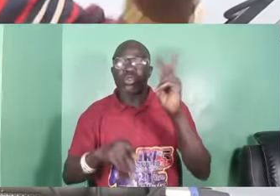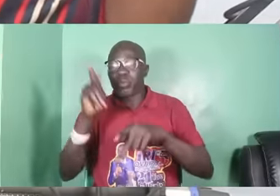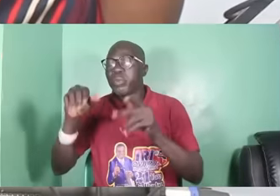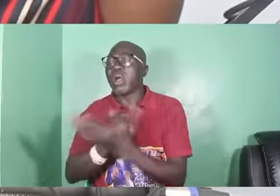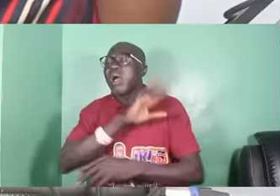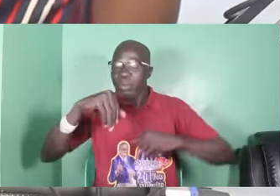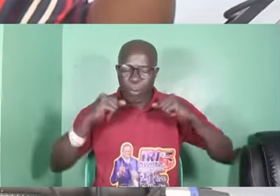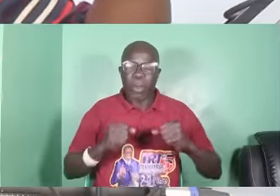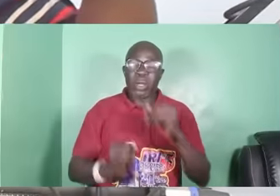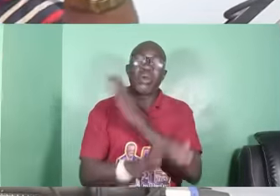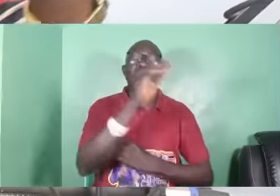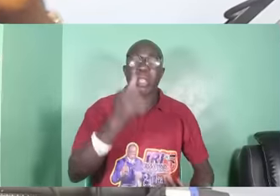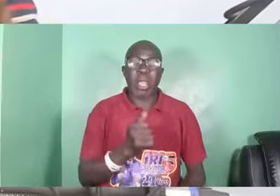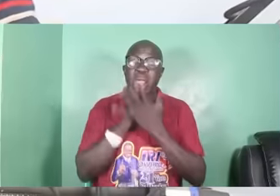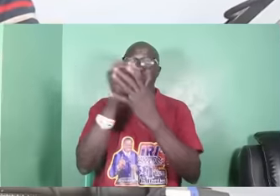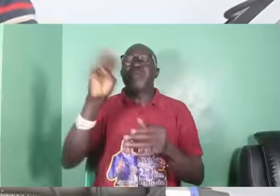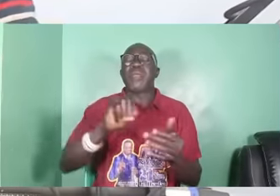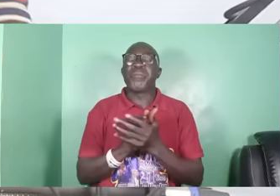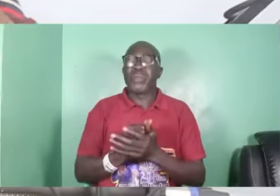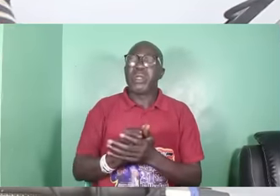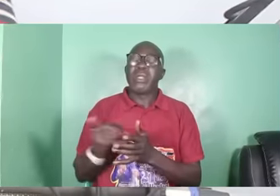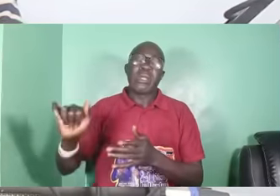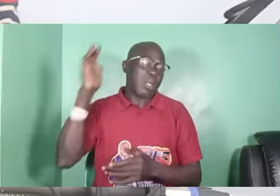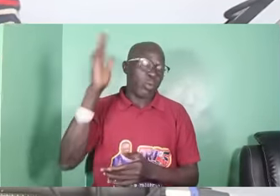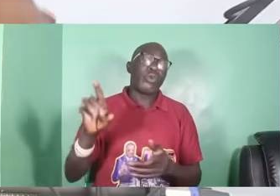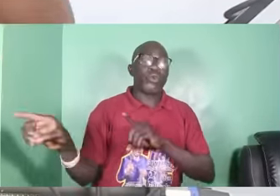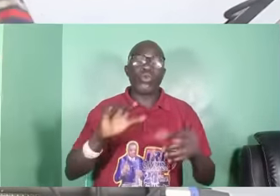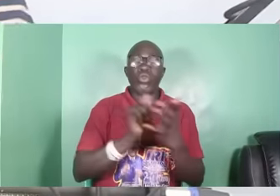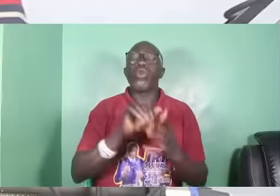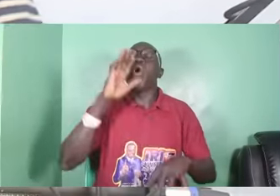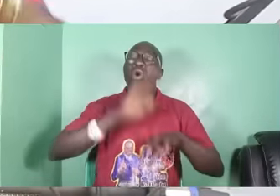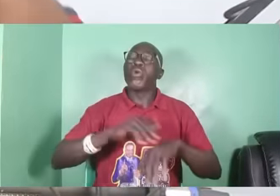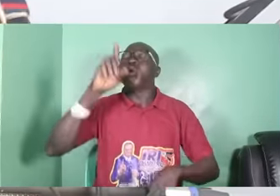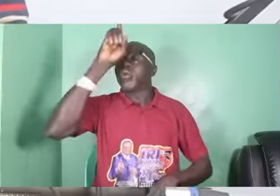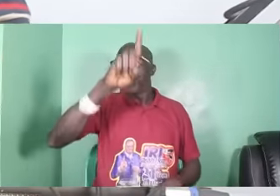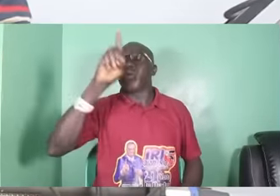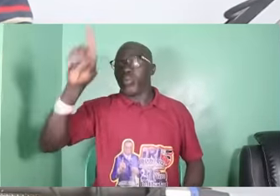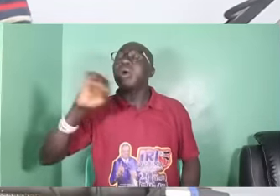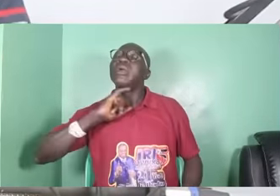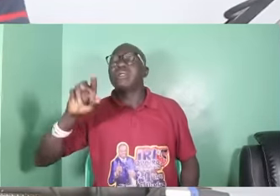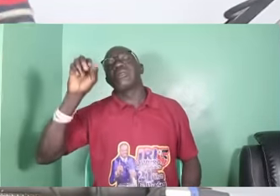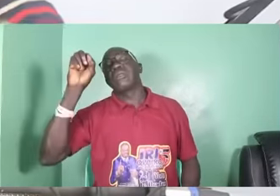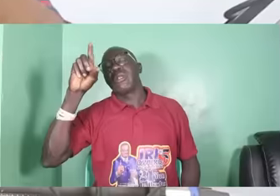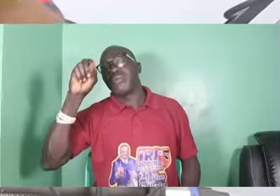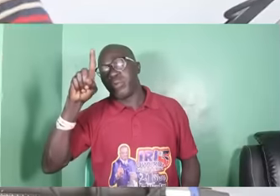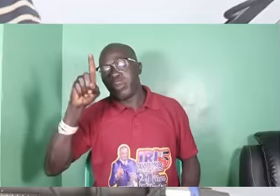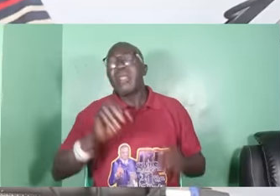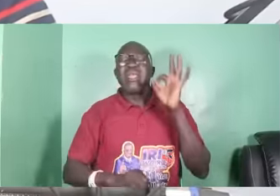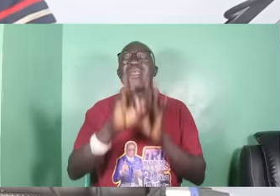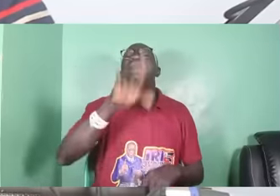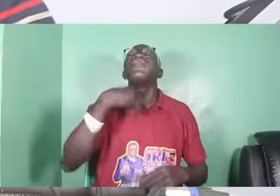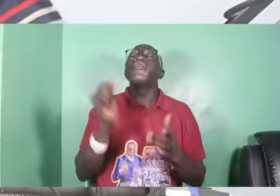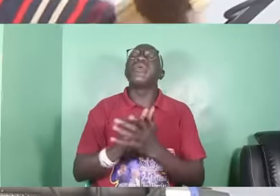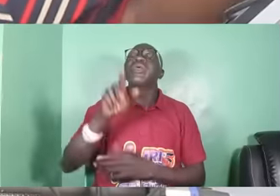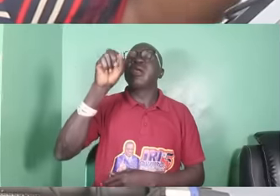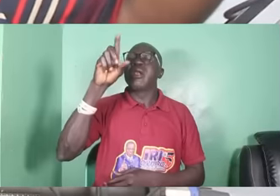Katabania back. Hold on, hold on. God accept them. What city? It's on board 11. You know it's on 11. 1-1-11. 1-1, more color. Talk about the city 11,000.